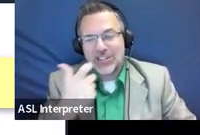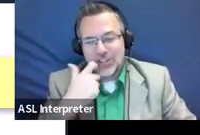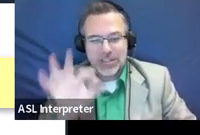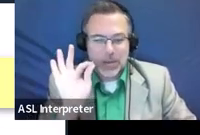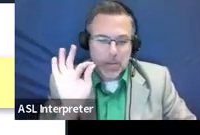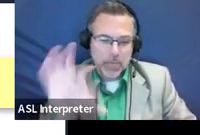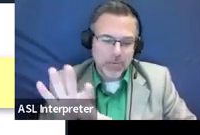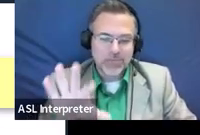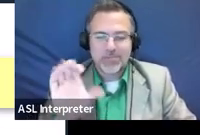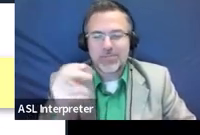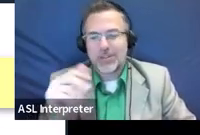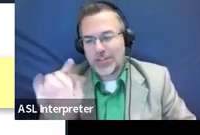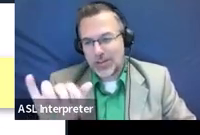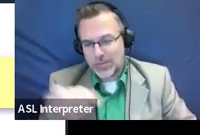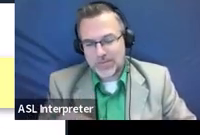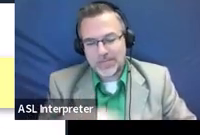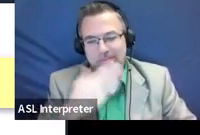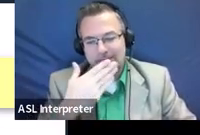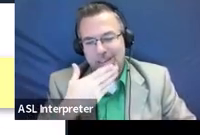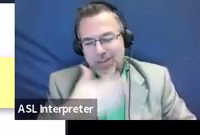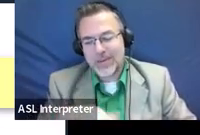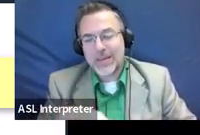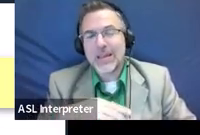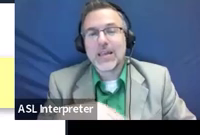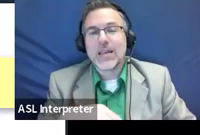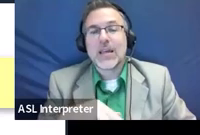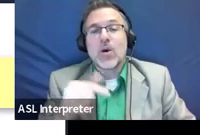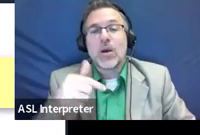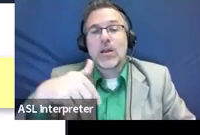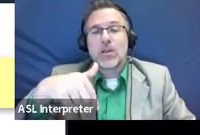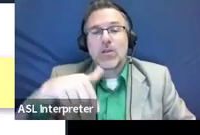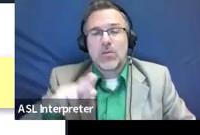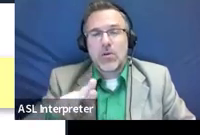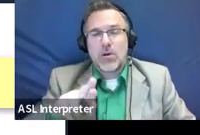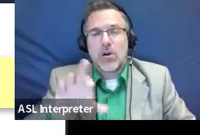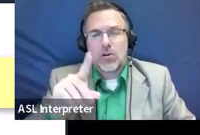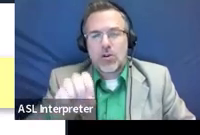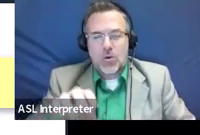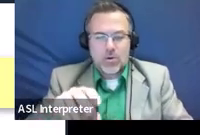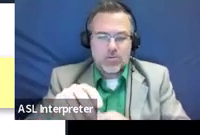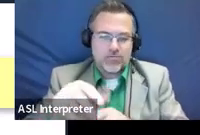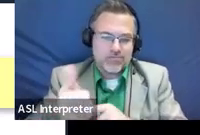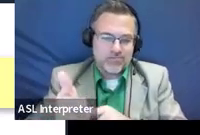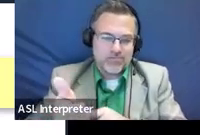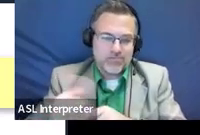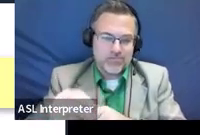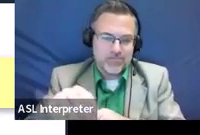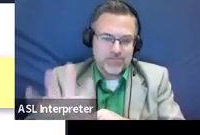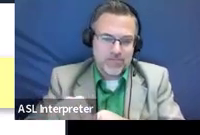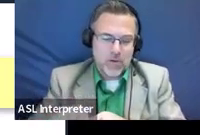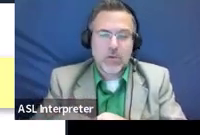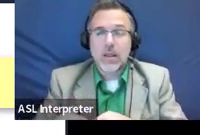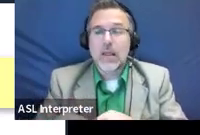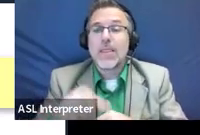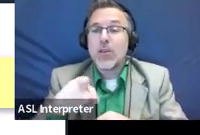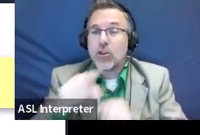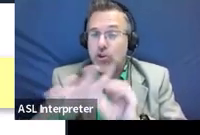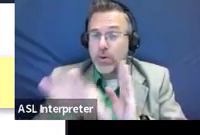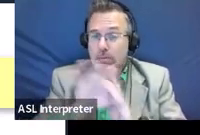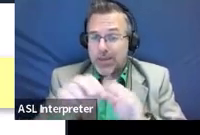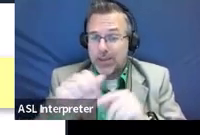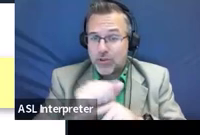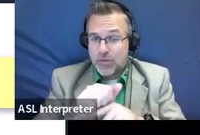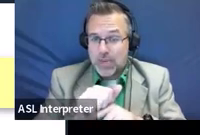you. Excuse me. And you can use the QR code. When you are asked to select a training,